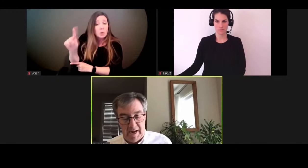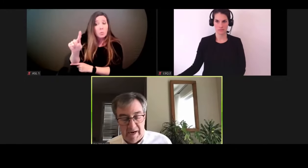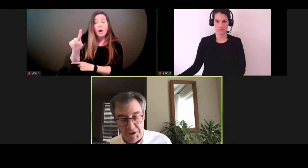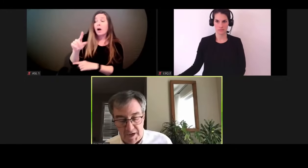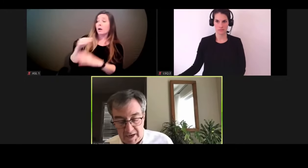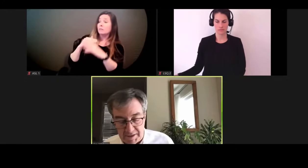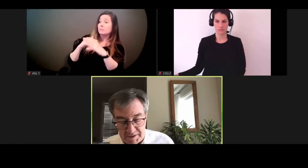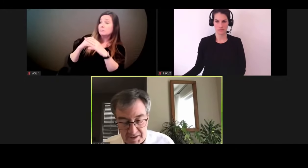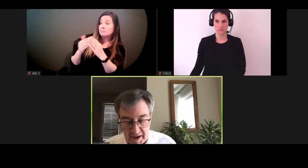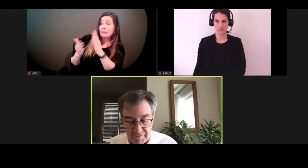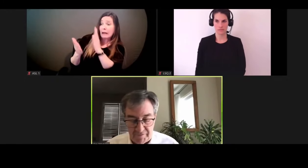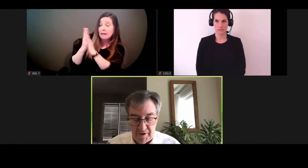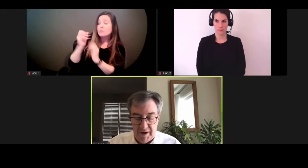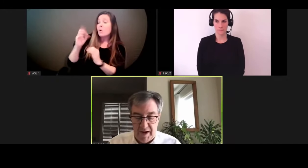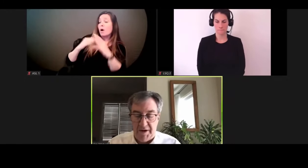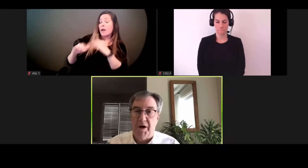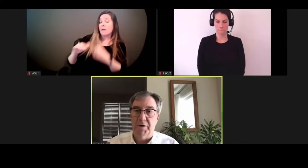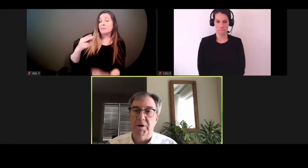emailing